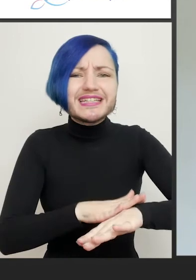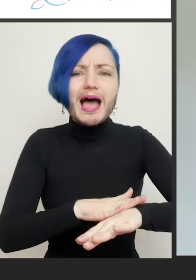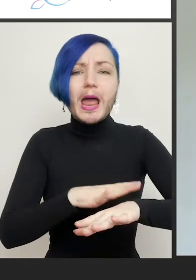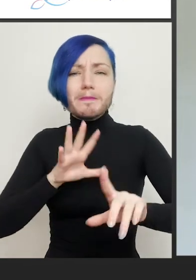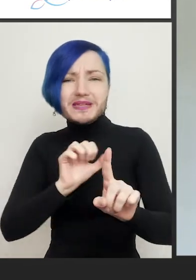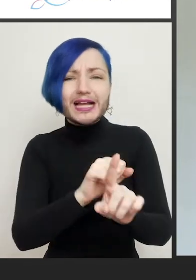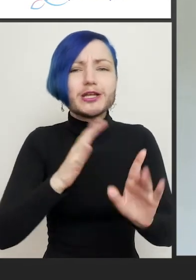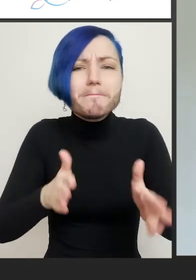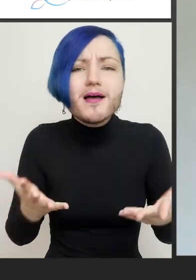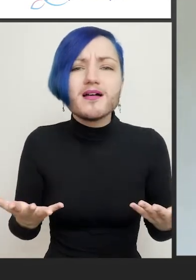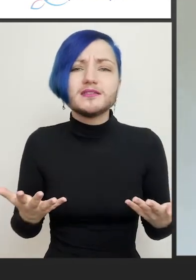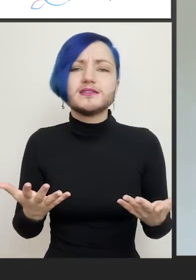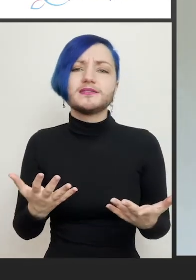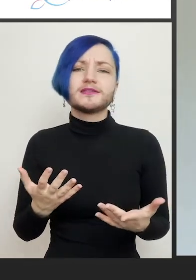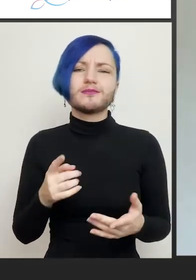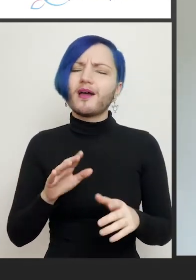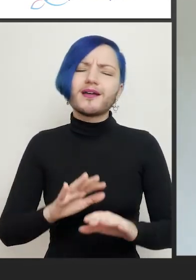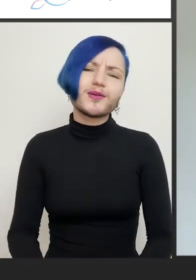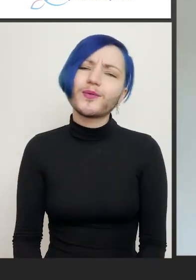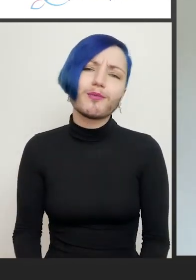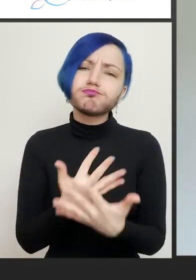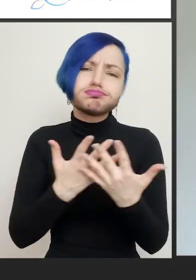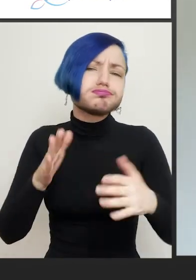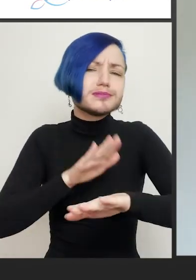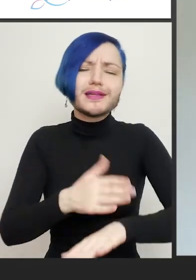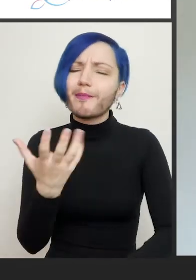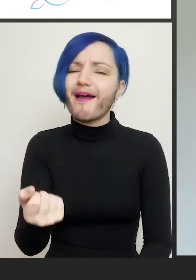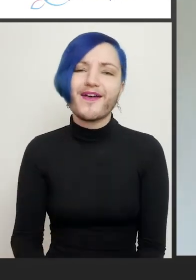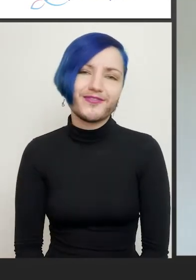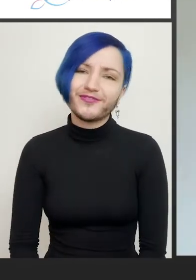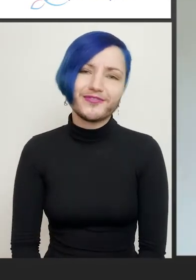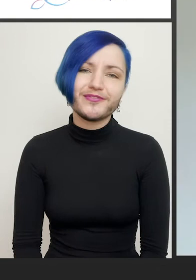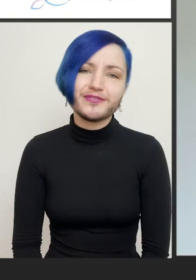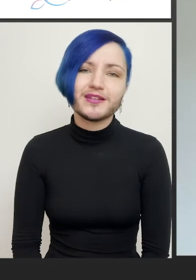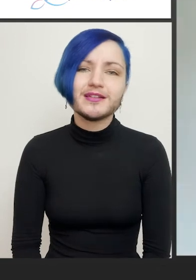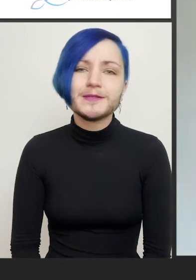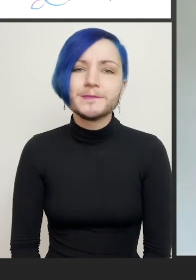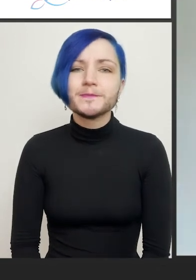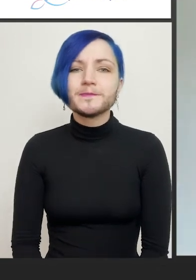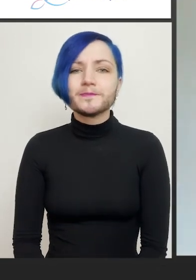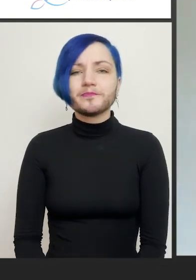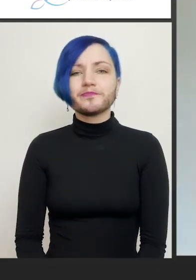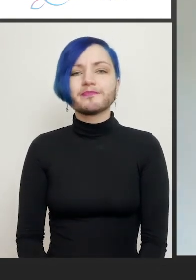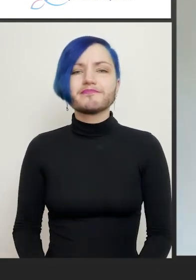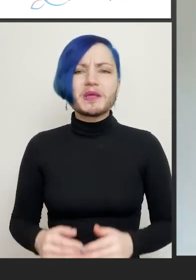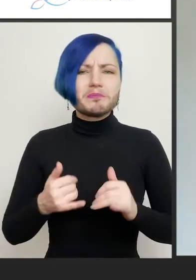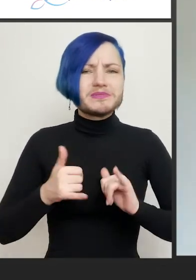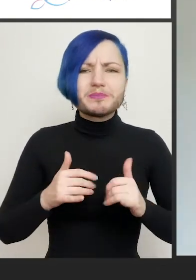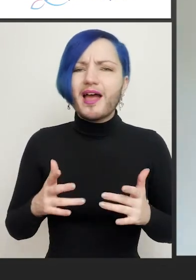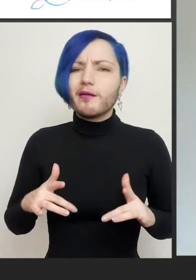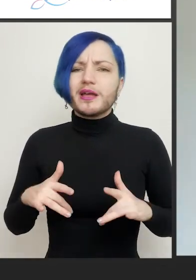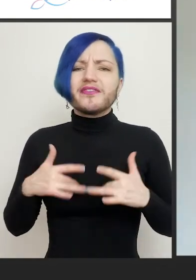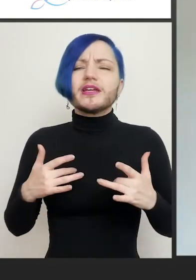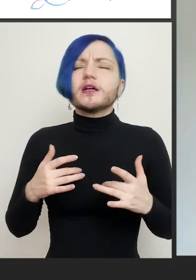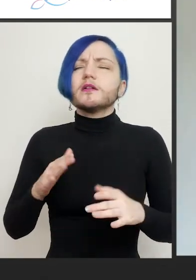for lost time. But actually, there is plenty of time. You know, you can, you know, it can feel